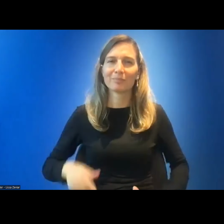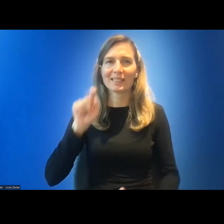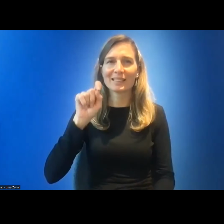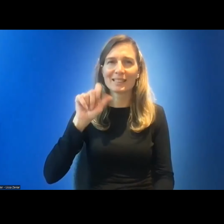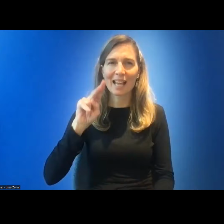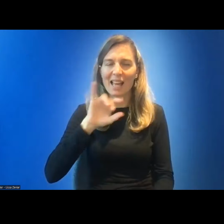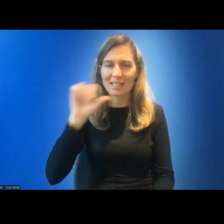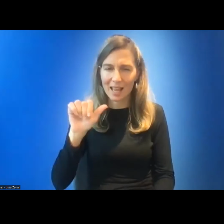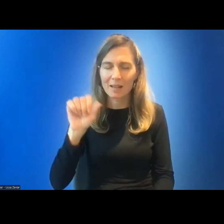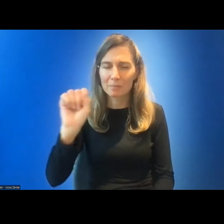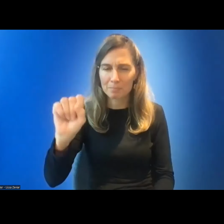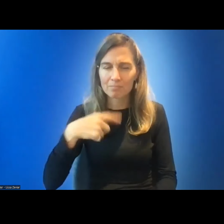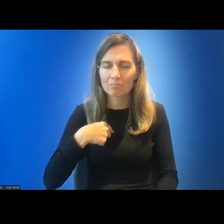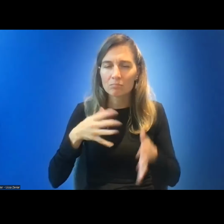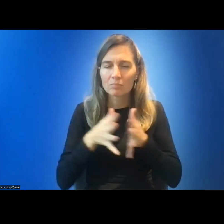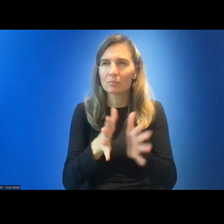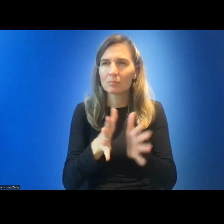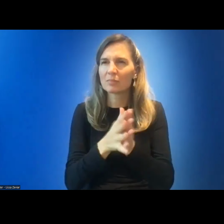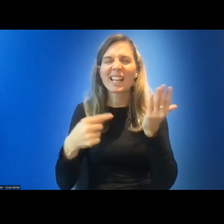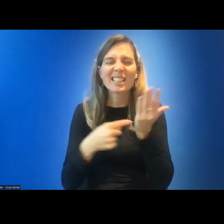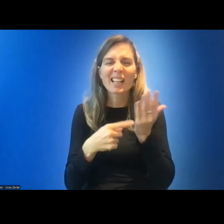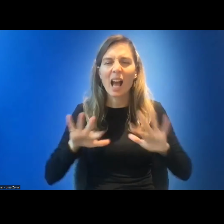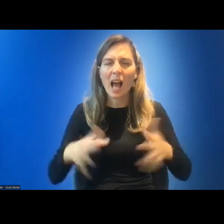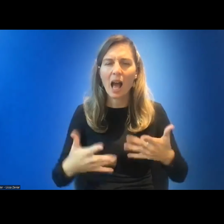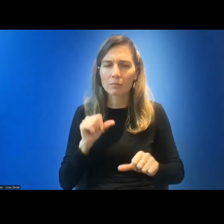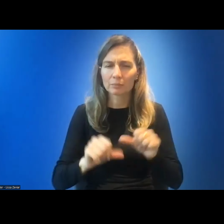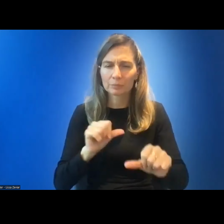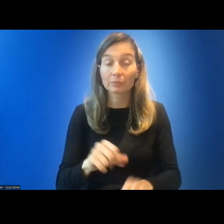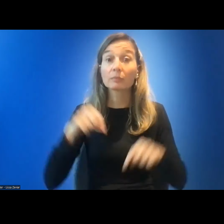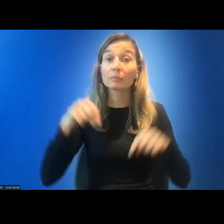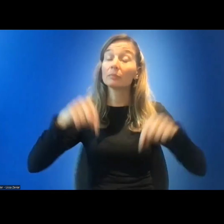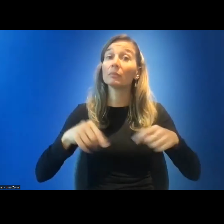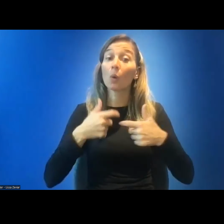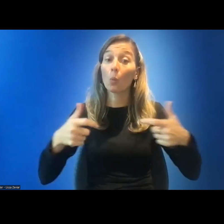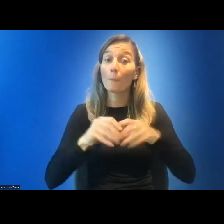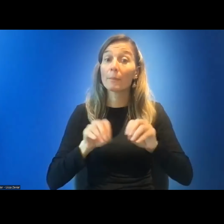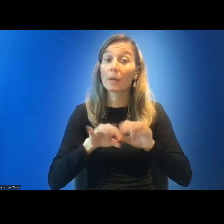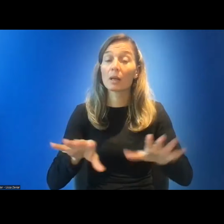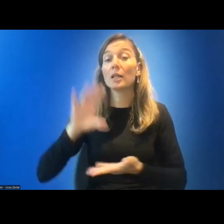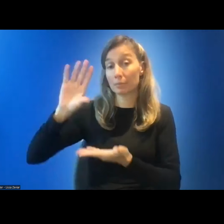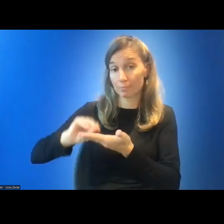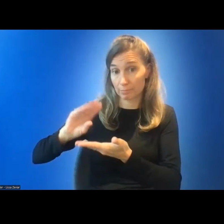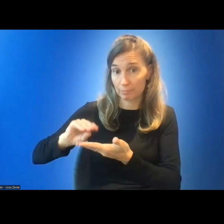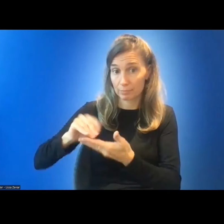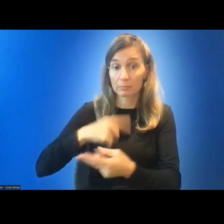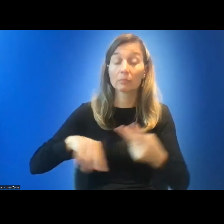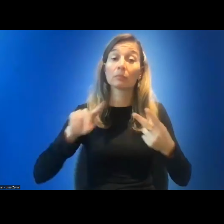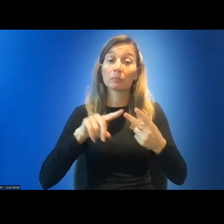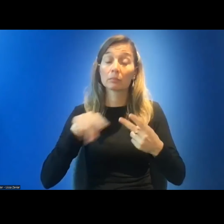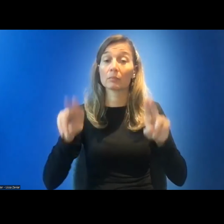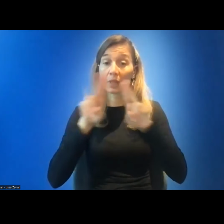technical features of today's call. This webinar is being recorded. There is international sign